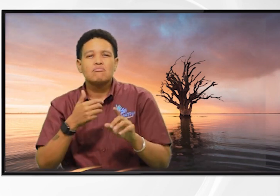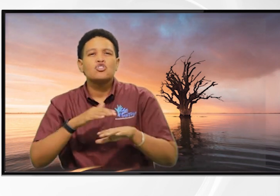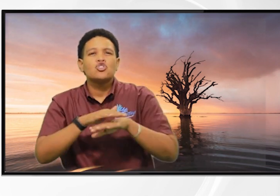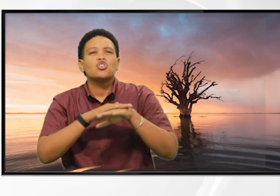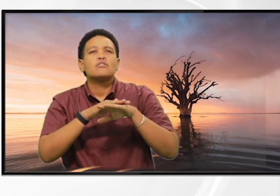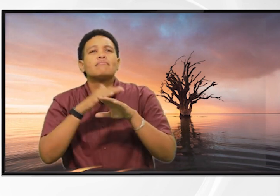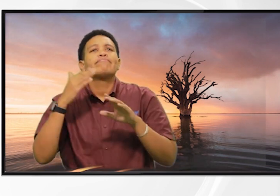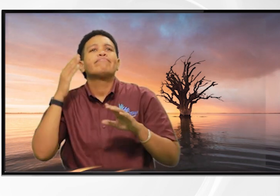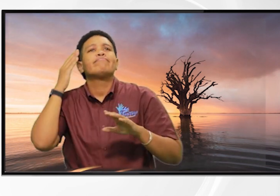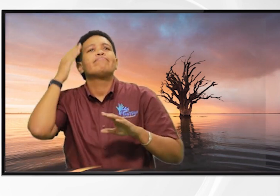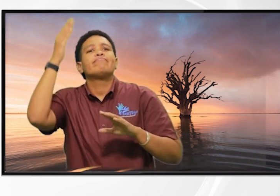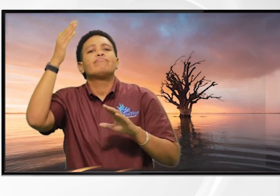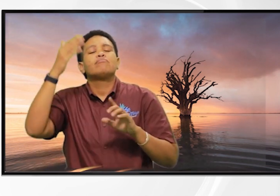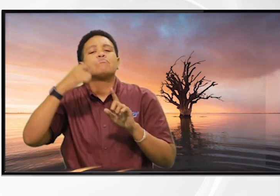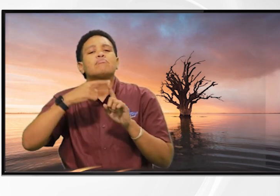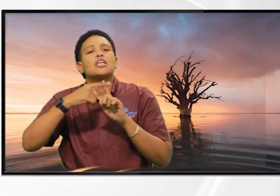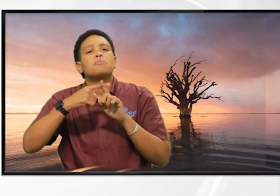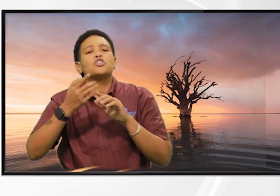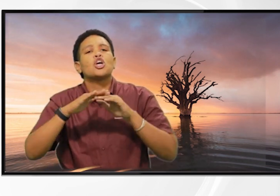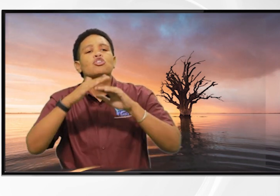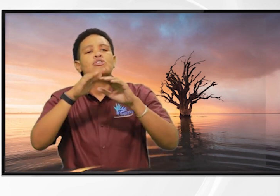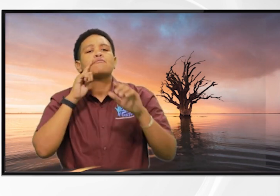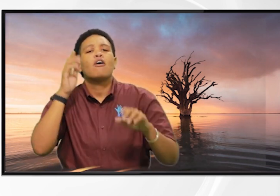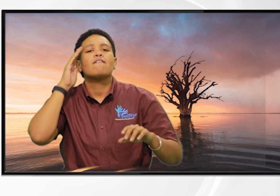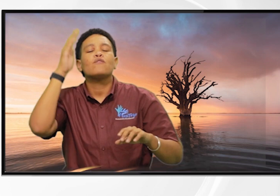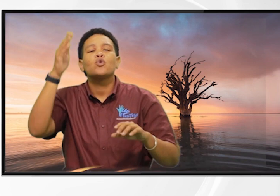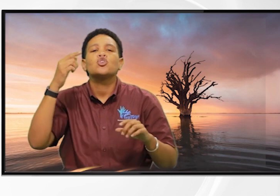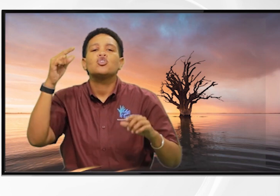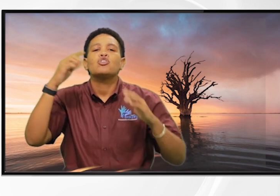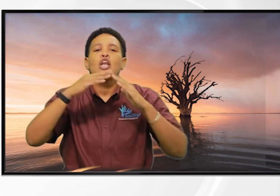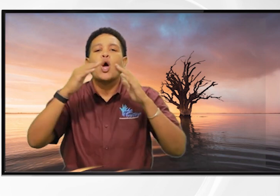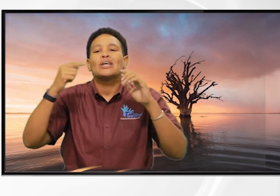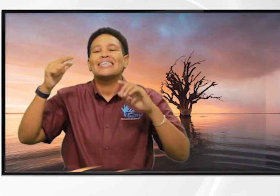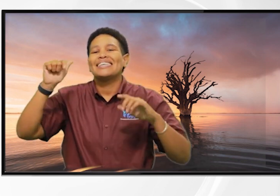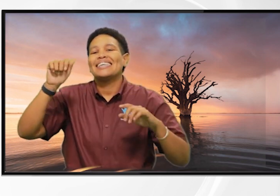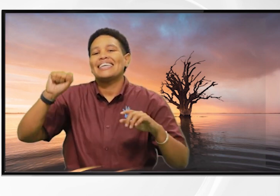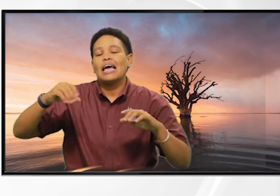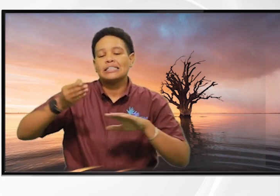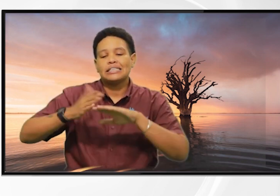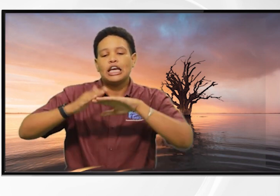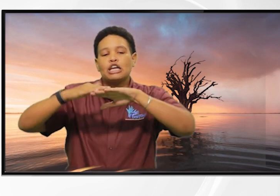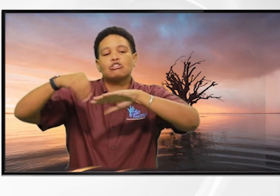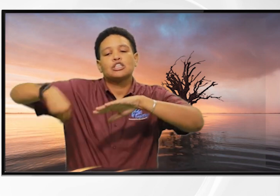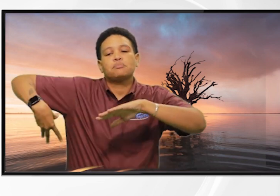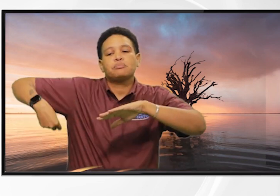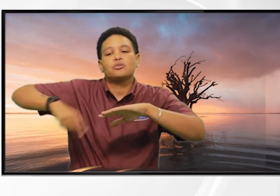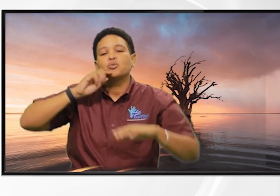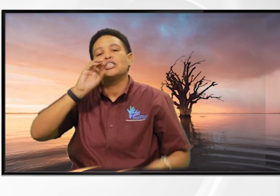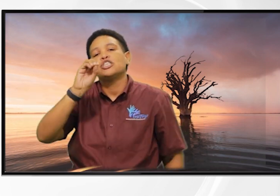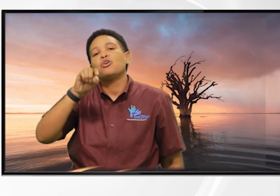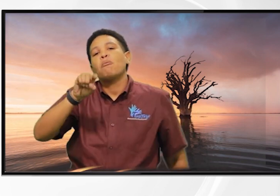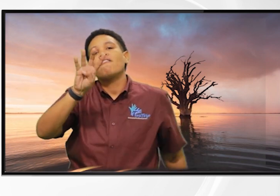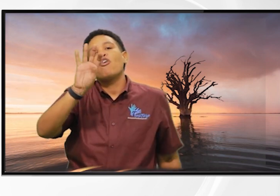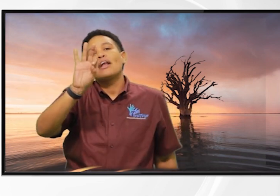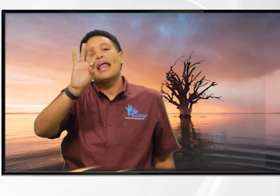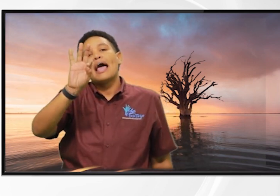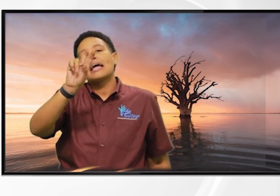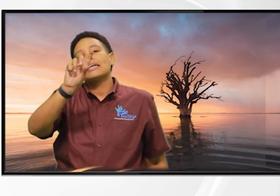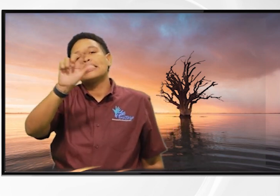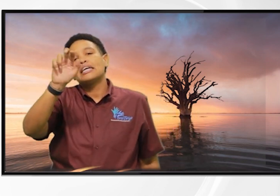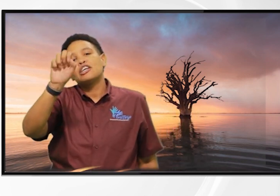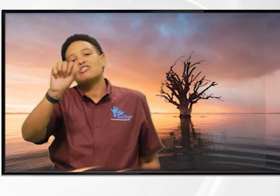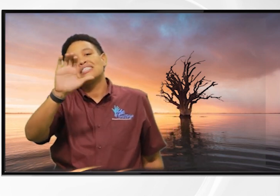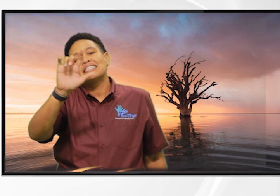4 future scenarios of greenhouse gas increase will be 0.49 degrees Celsius